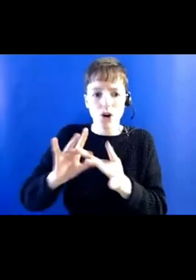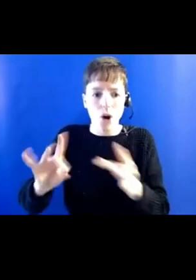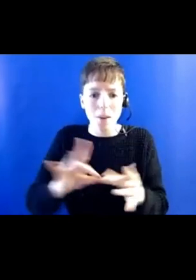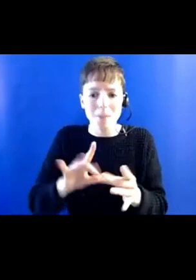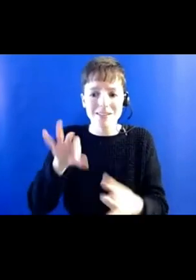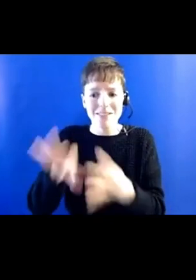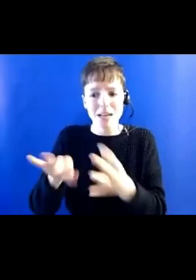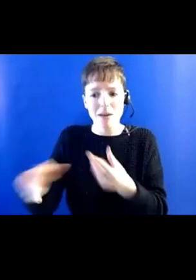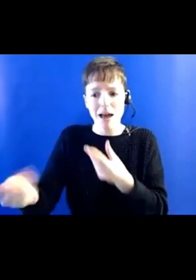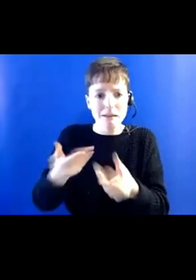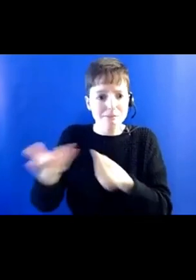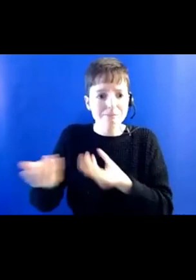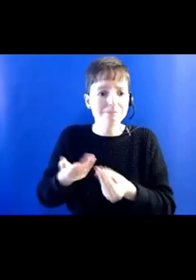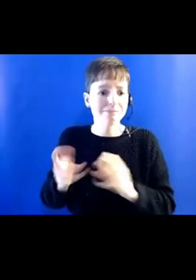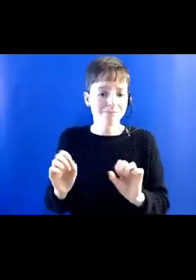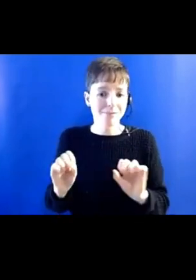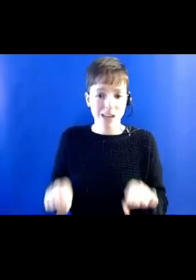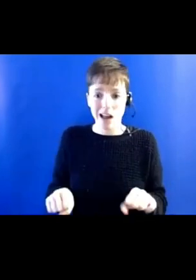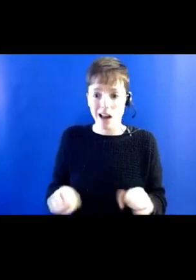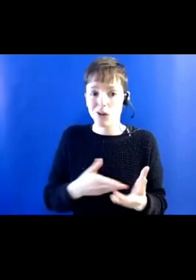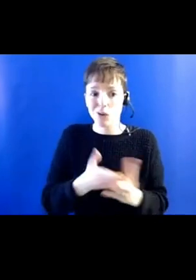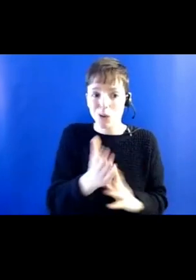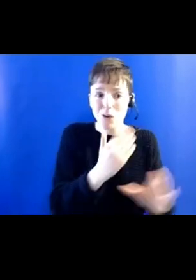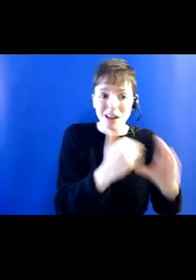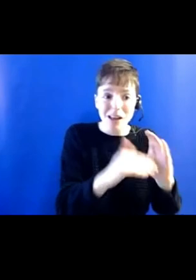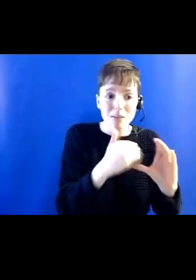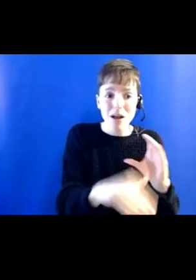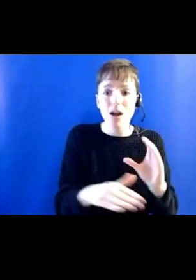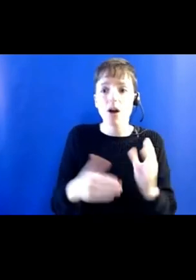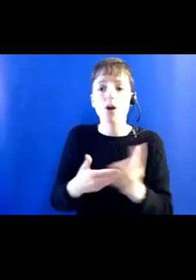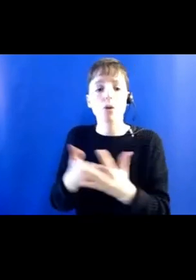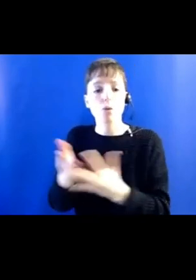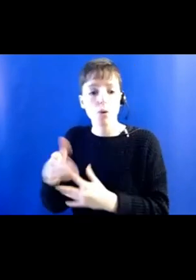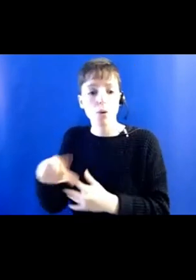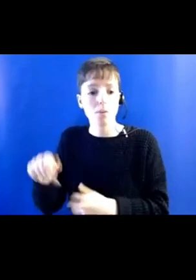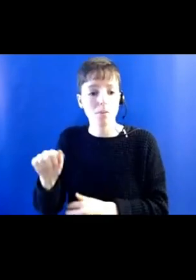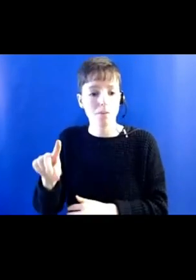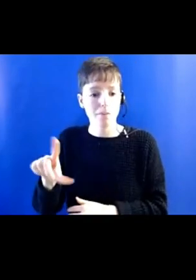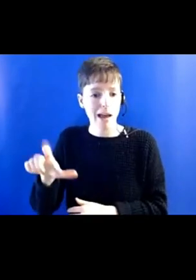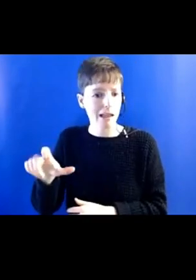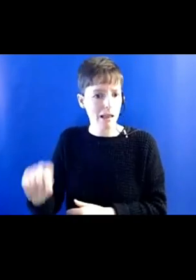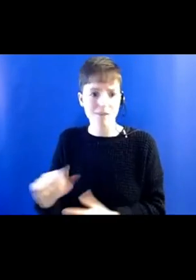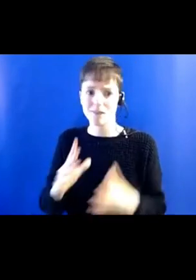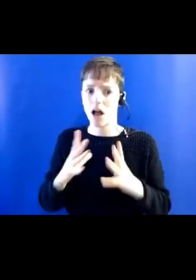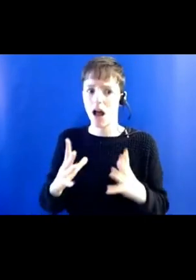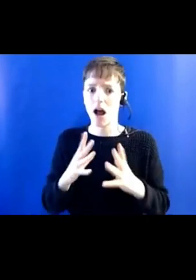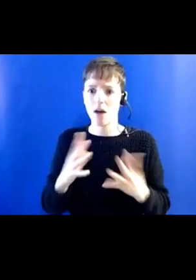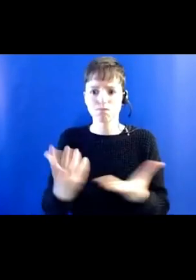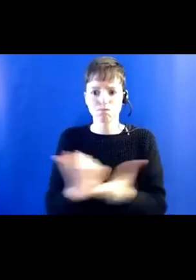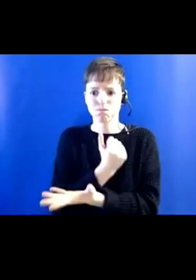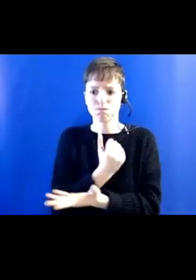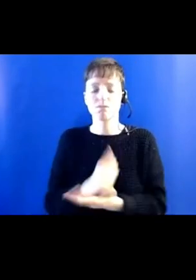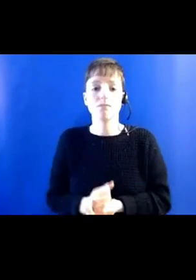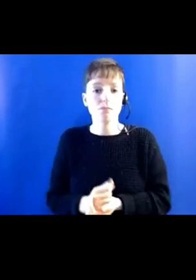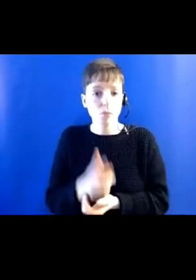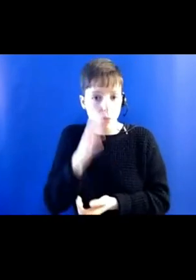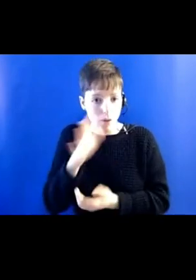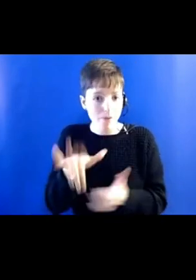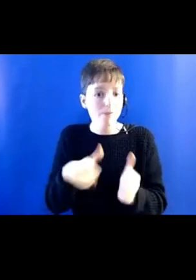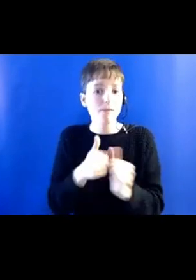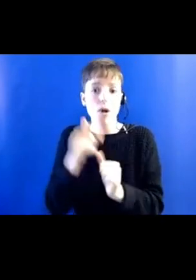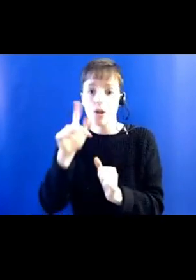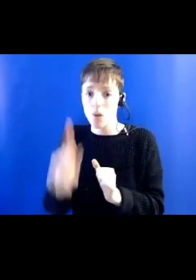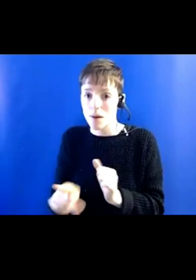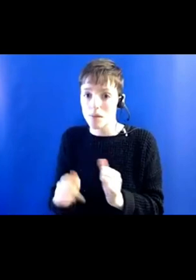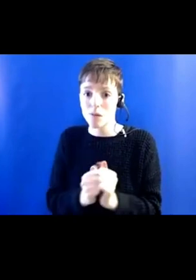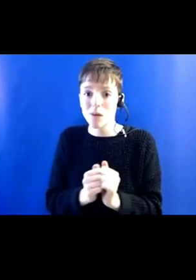and through Padlet or by email. And again, we will be following up with links to all the materials